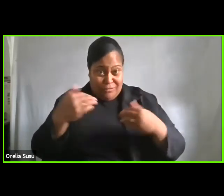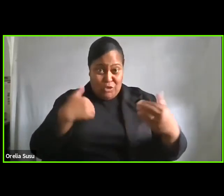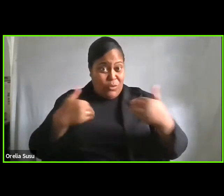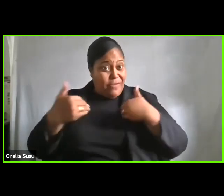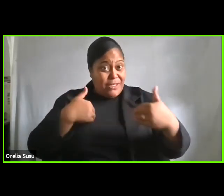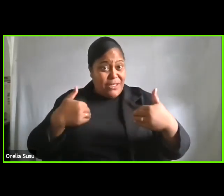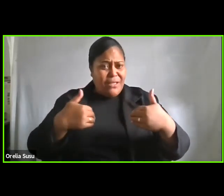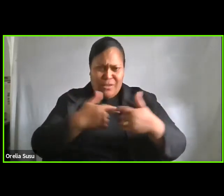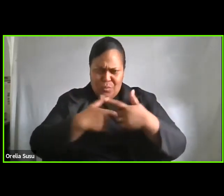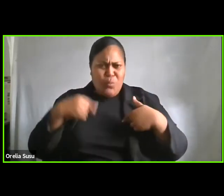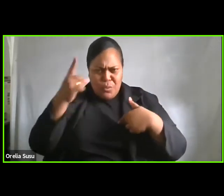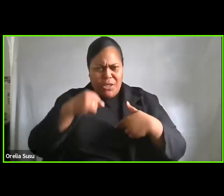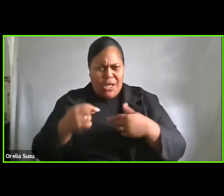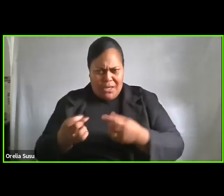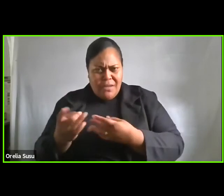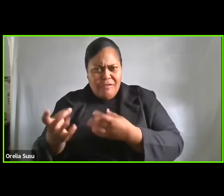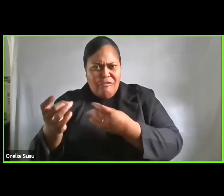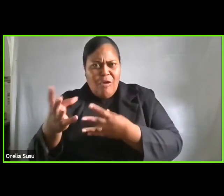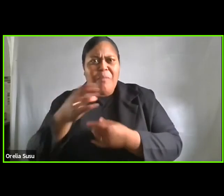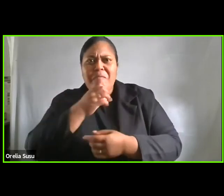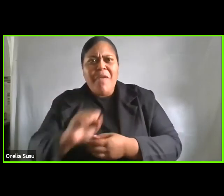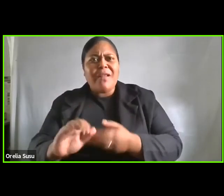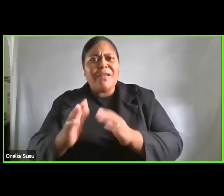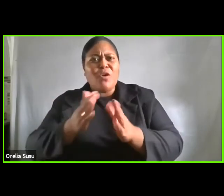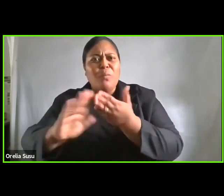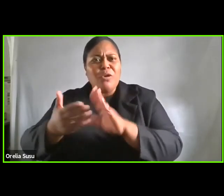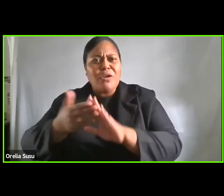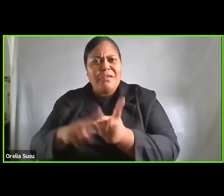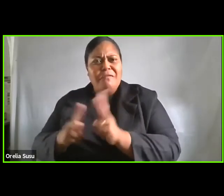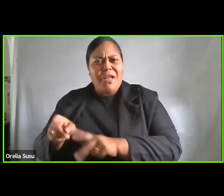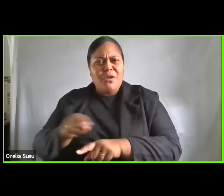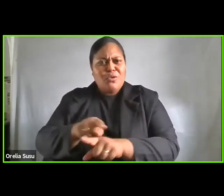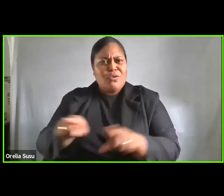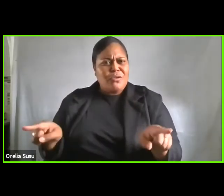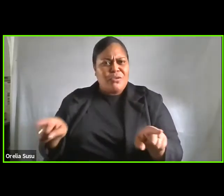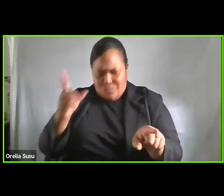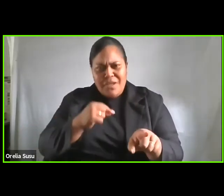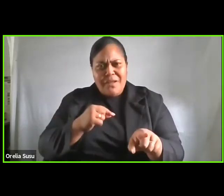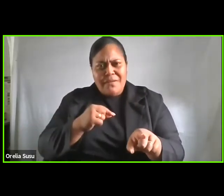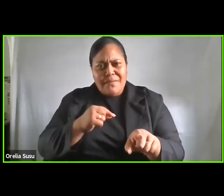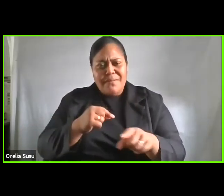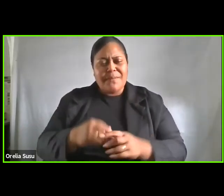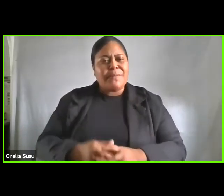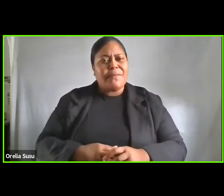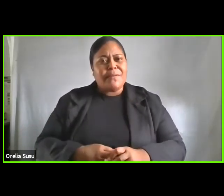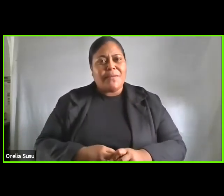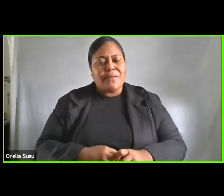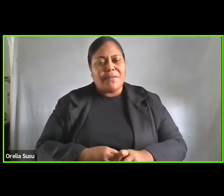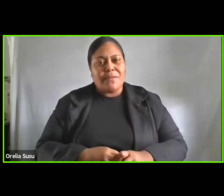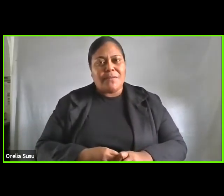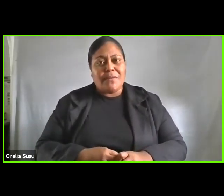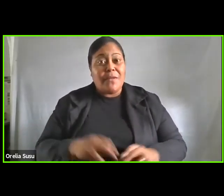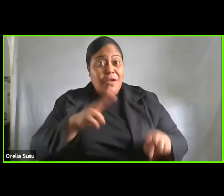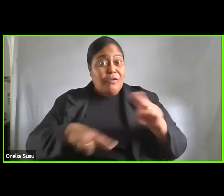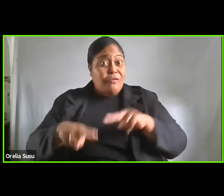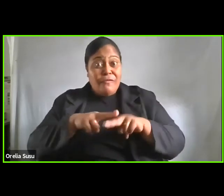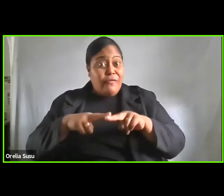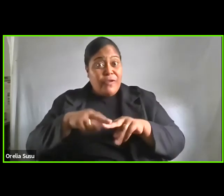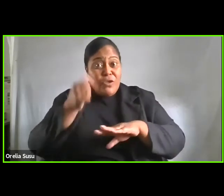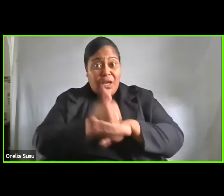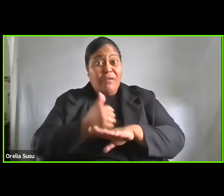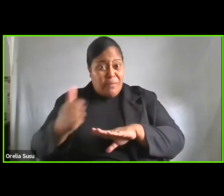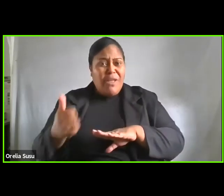also send, help our men in our communities throughout training in the community. The Fiji government has a five-year